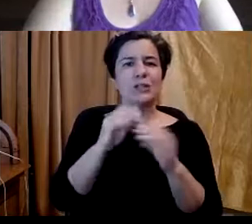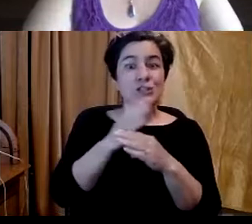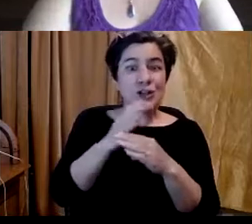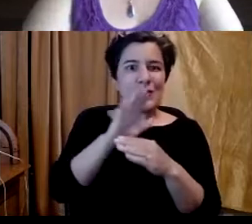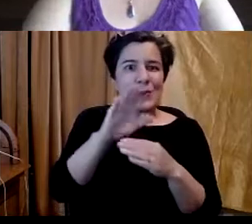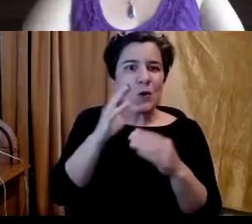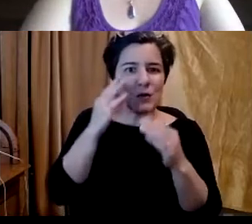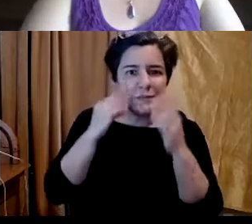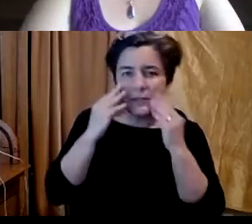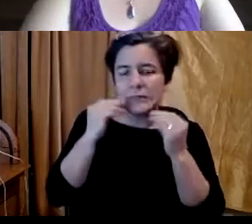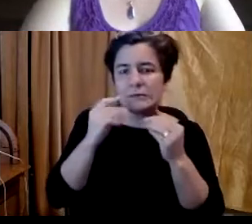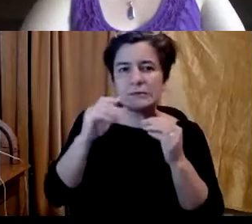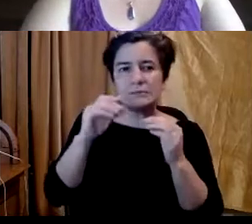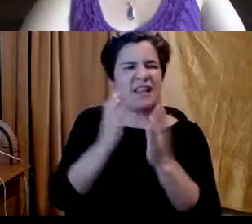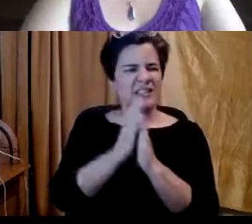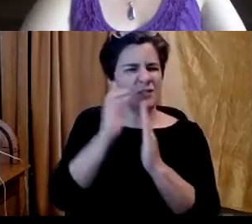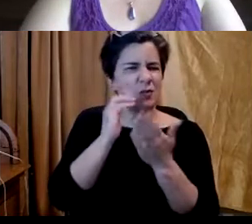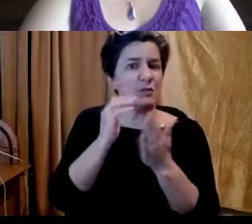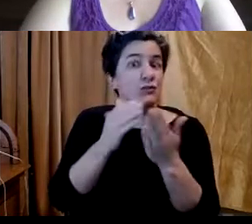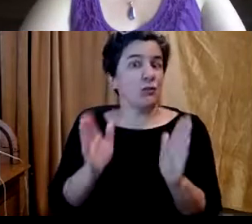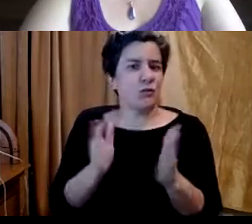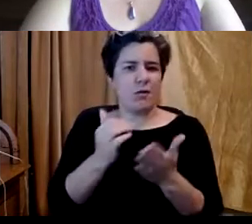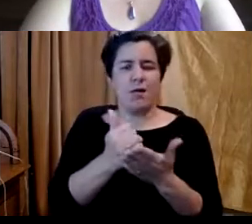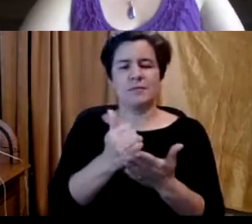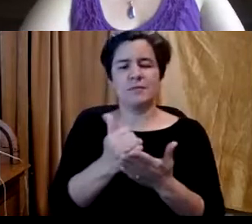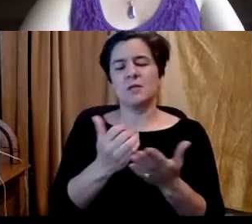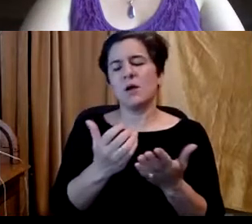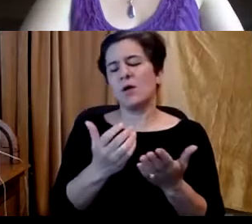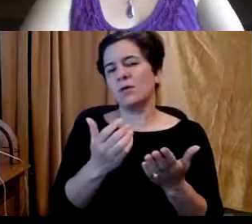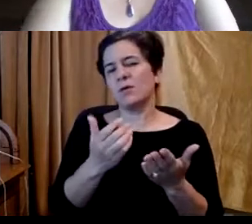to us what was relevant for you so that we could share some feedback with you.